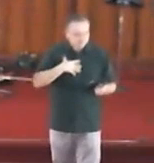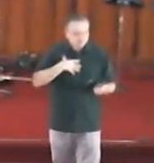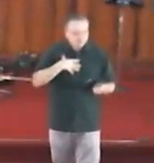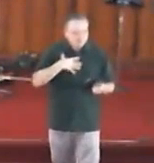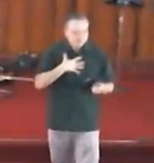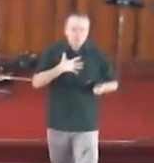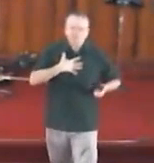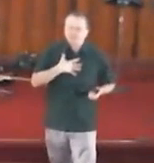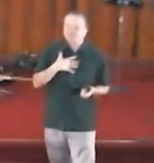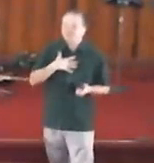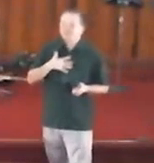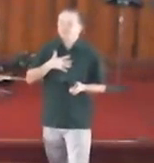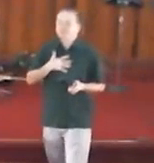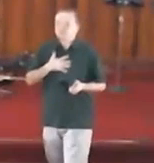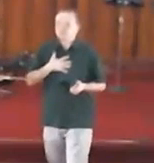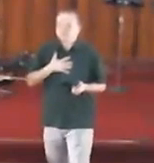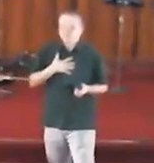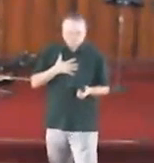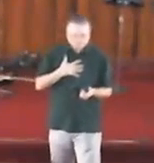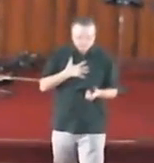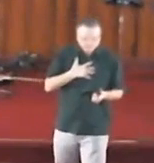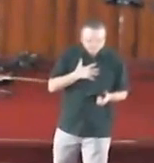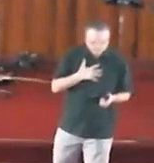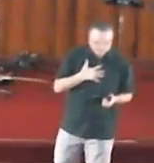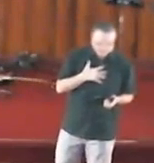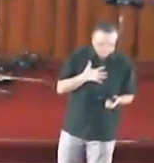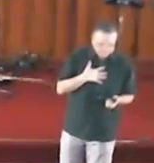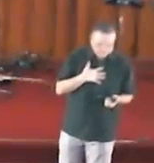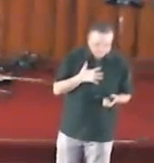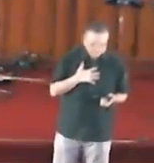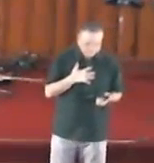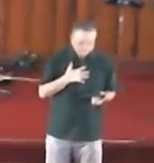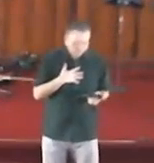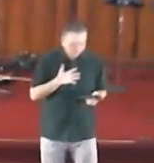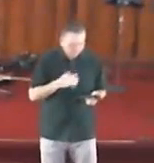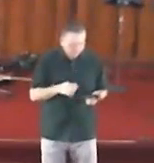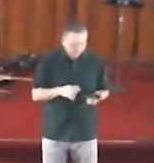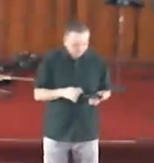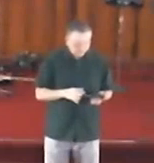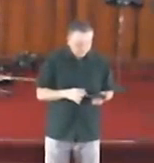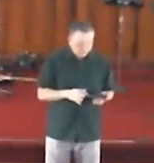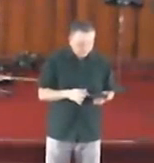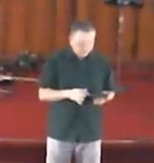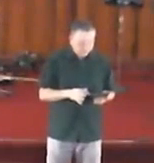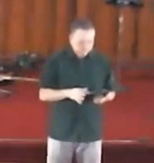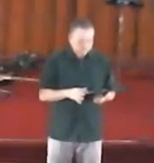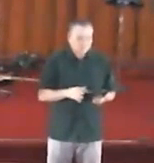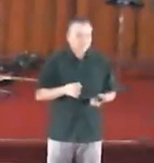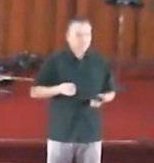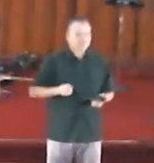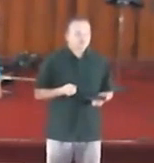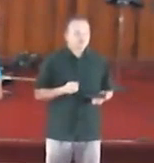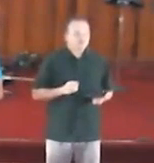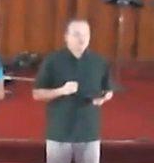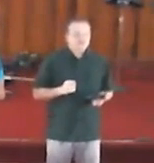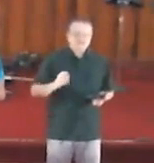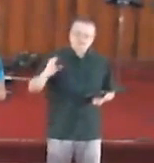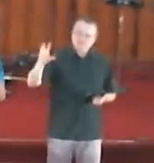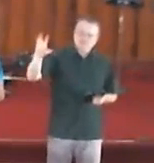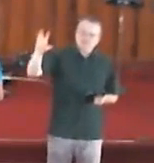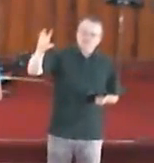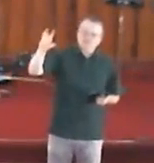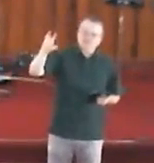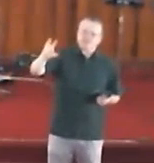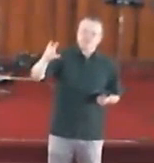recibiendo el poder del Espíritu Santo. So we've been talking about receiving the power of the Holy Spirit. Y